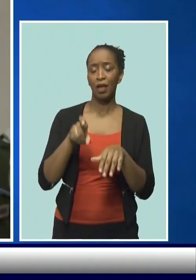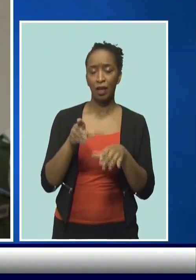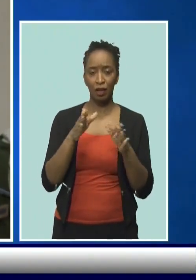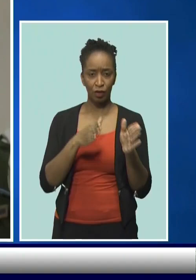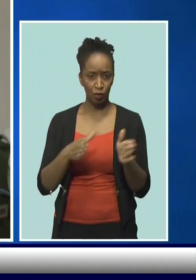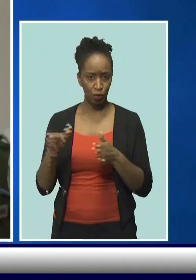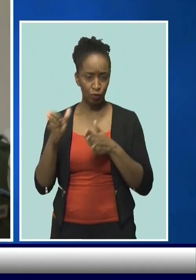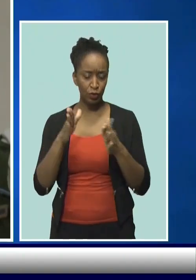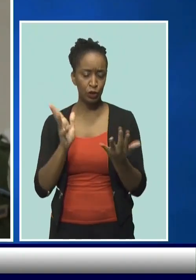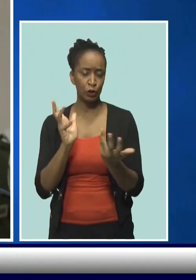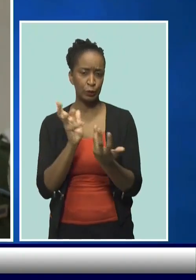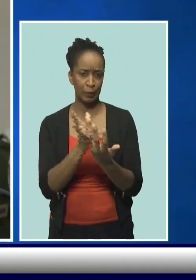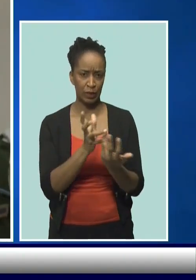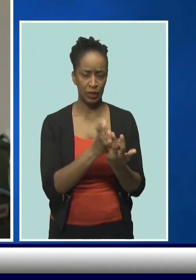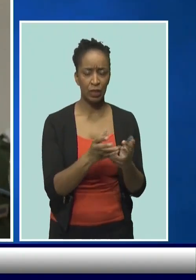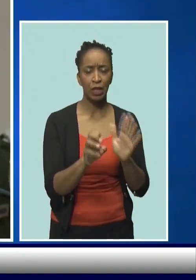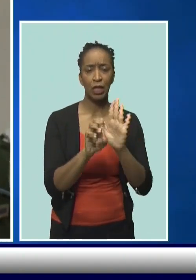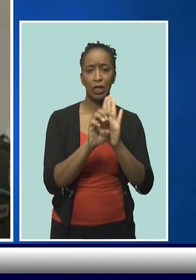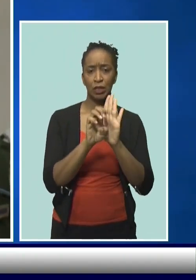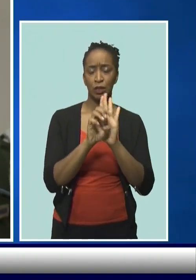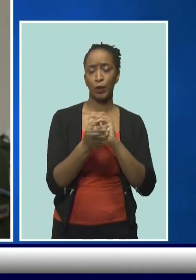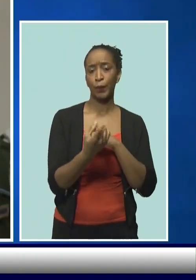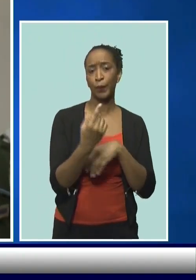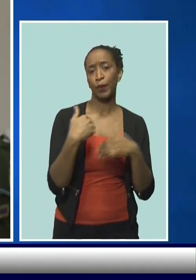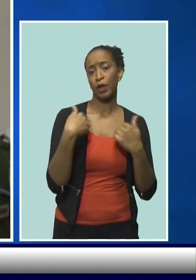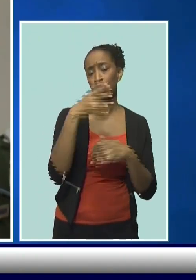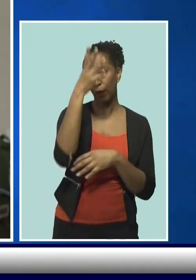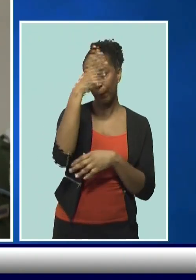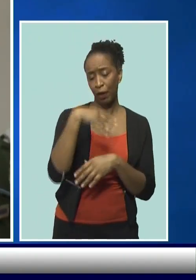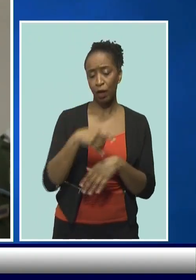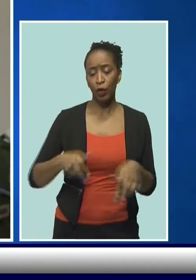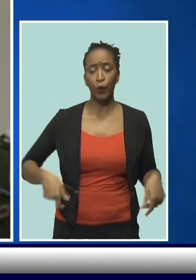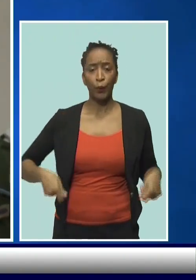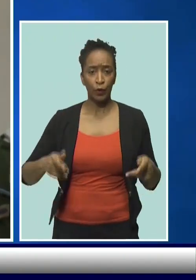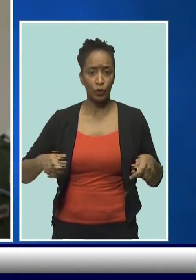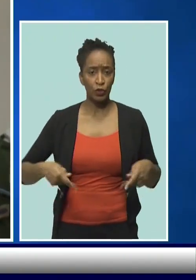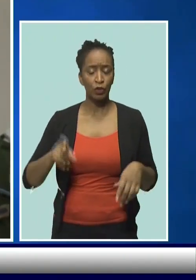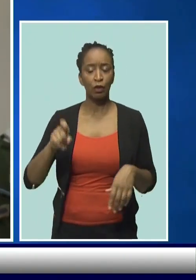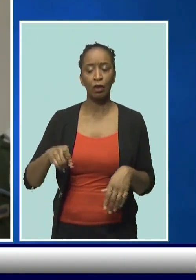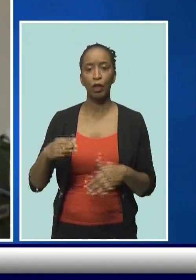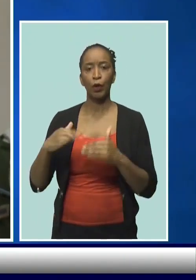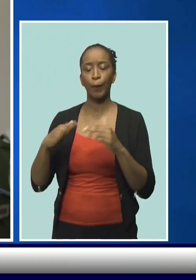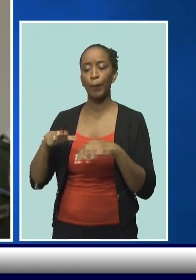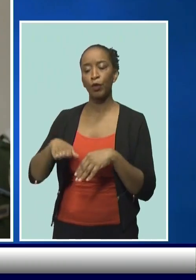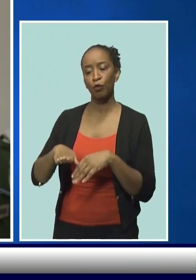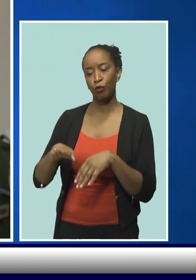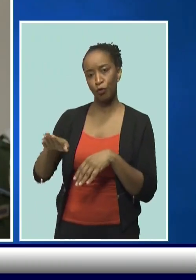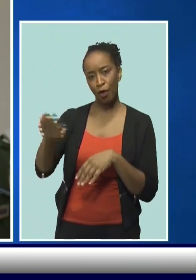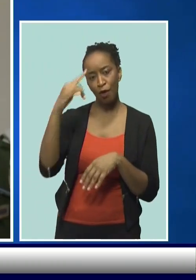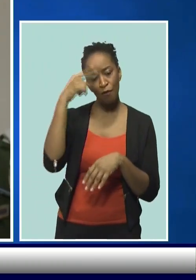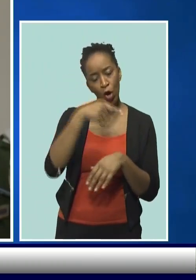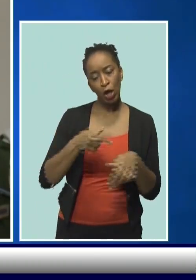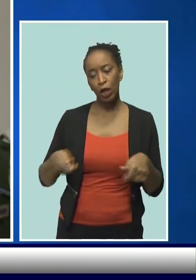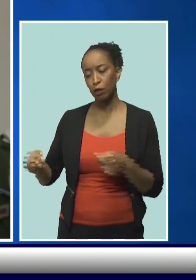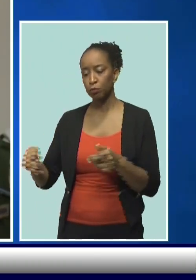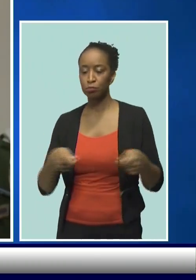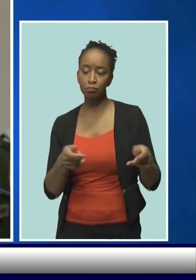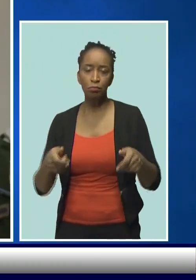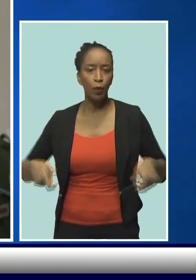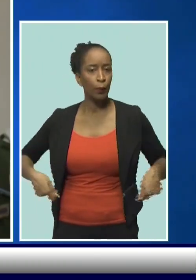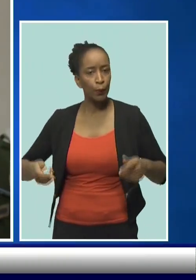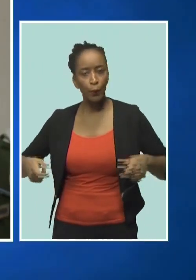a young man here who's in a wheelchair, so I have to get a ramp built for him. We need to have those and include those